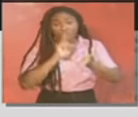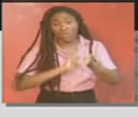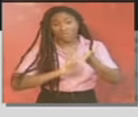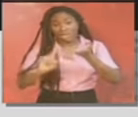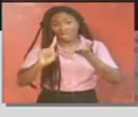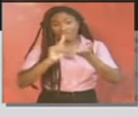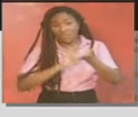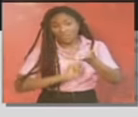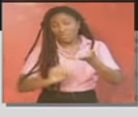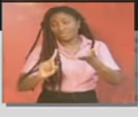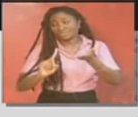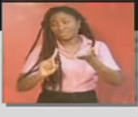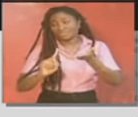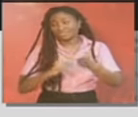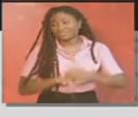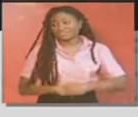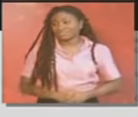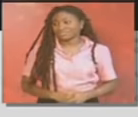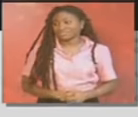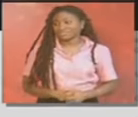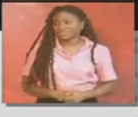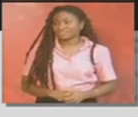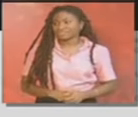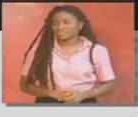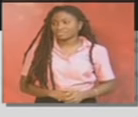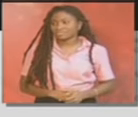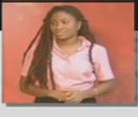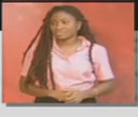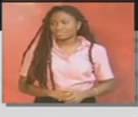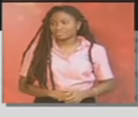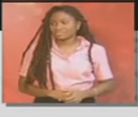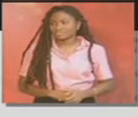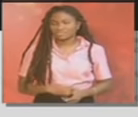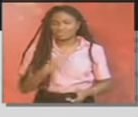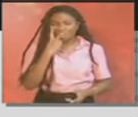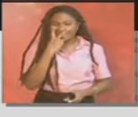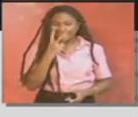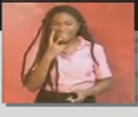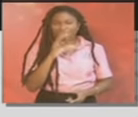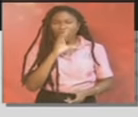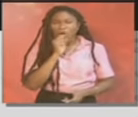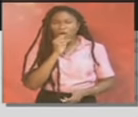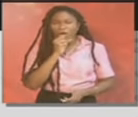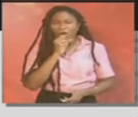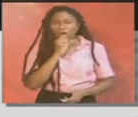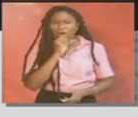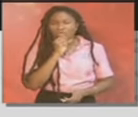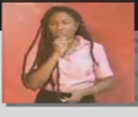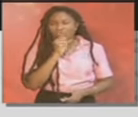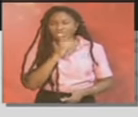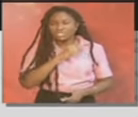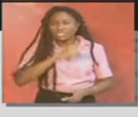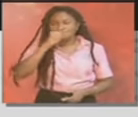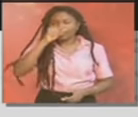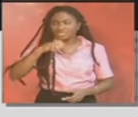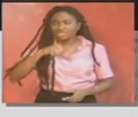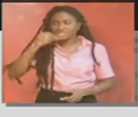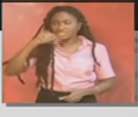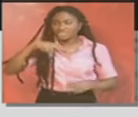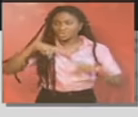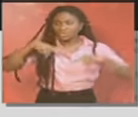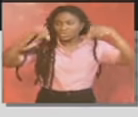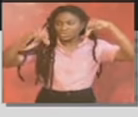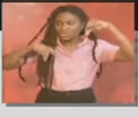the background, there's a background shadow, an orange or salmon color behind it that